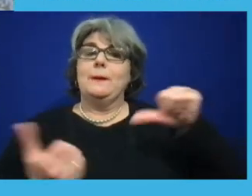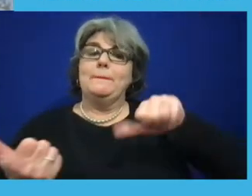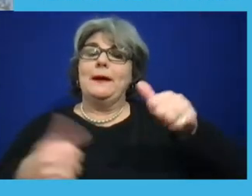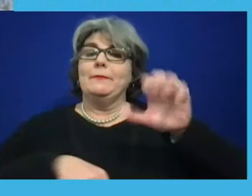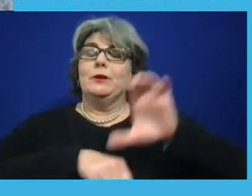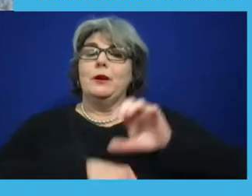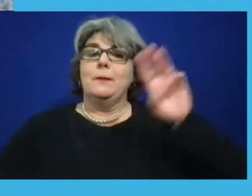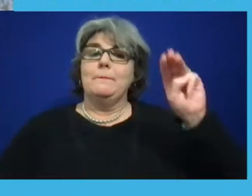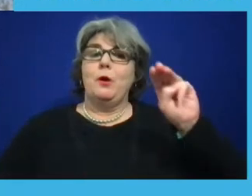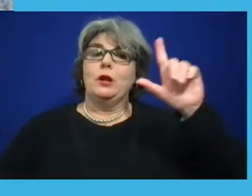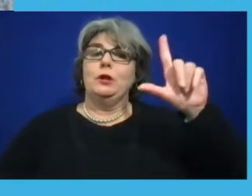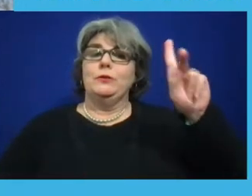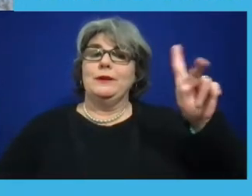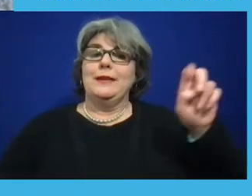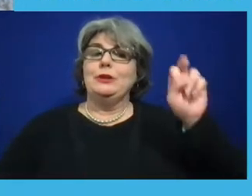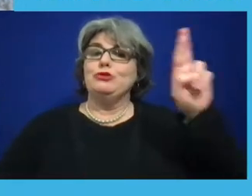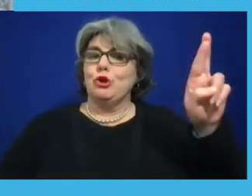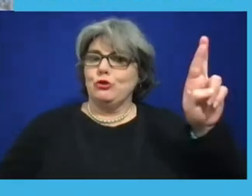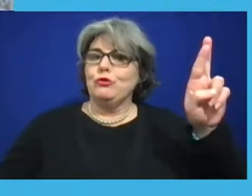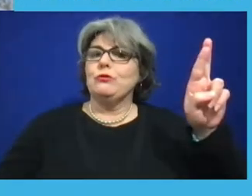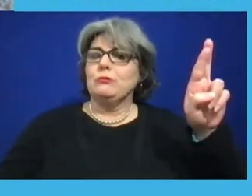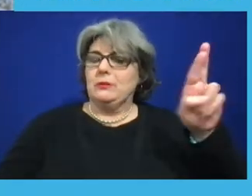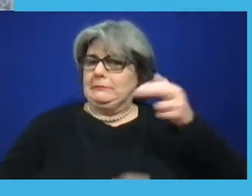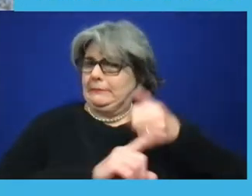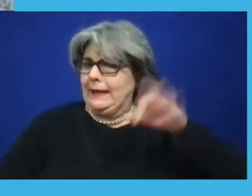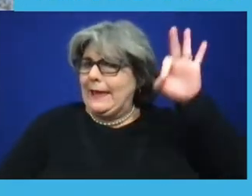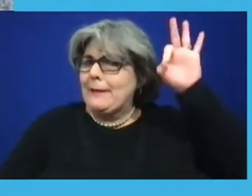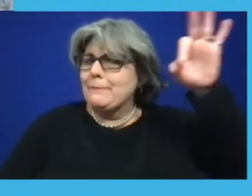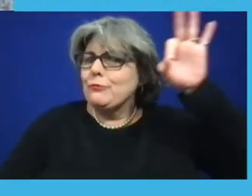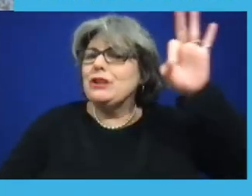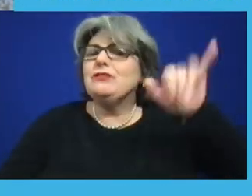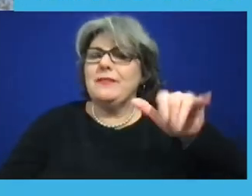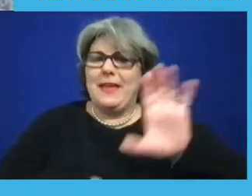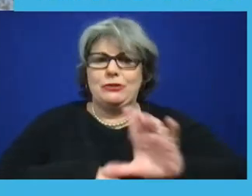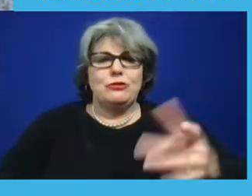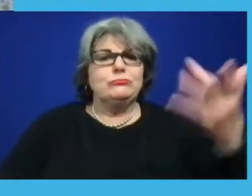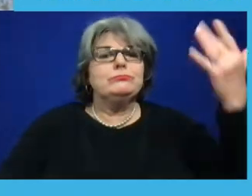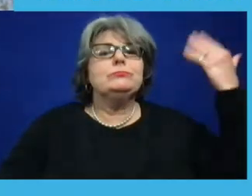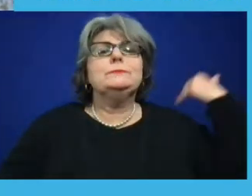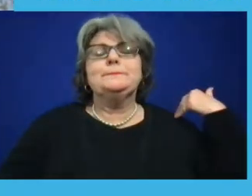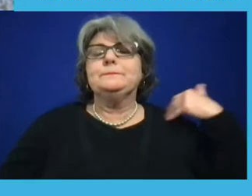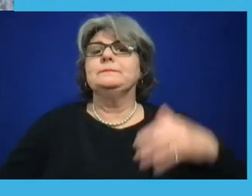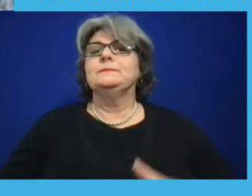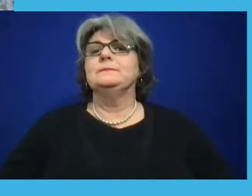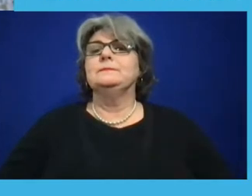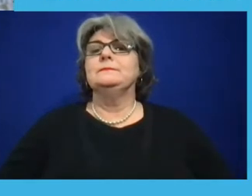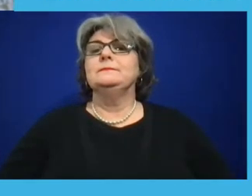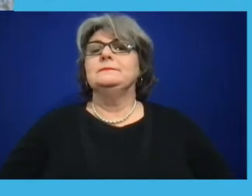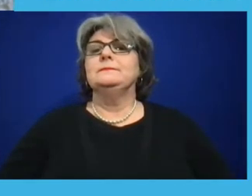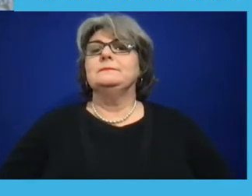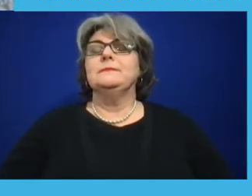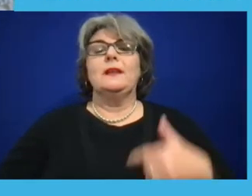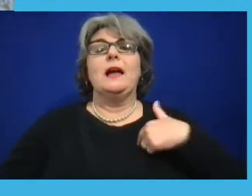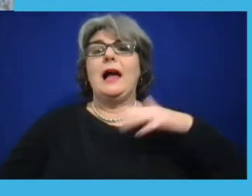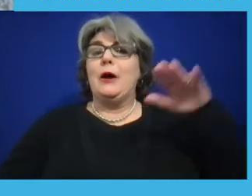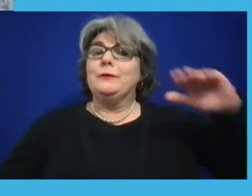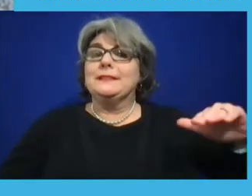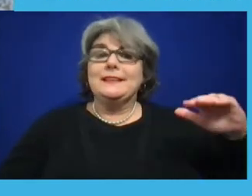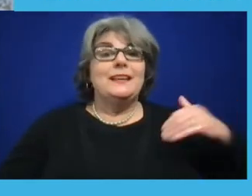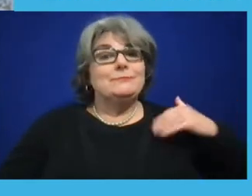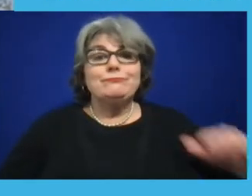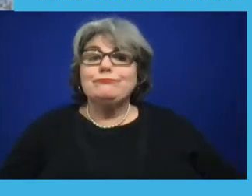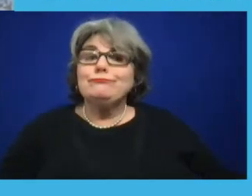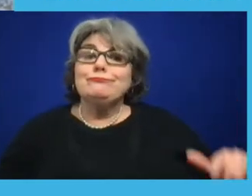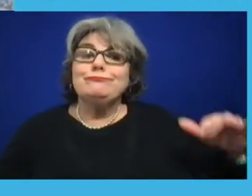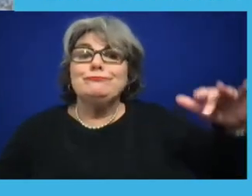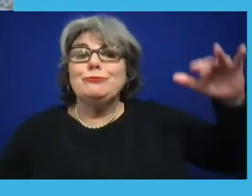long before I became the pastor of Ebenezer Baptist Church, where Martin Luther King Jr. served and preached,